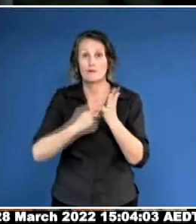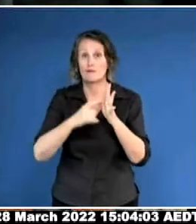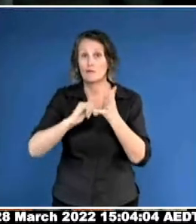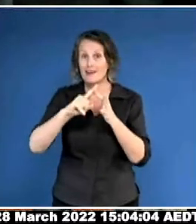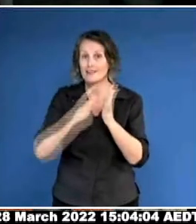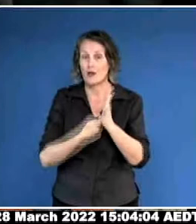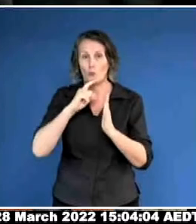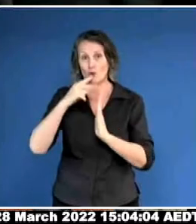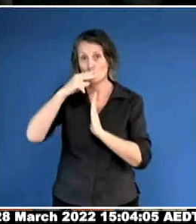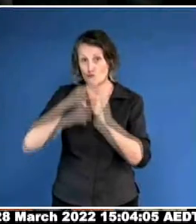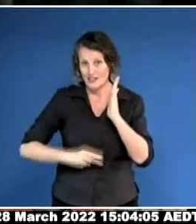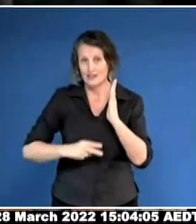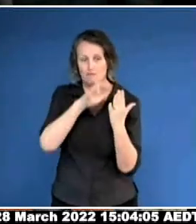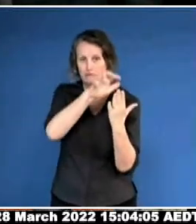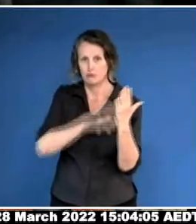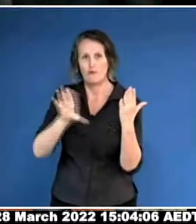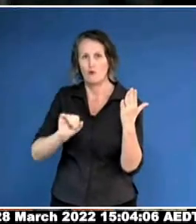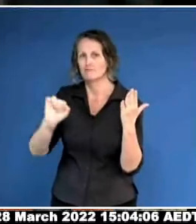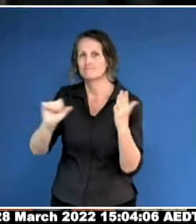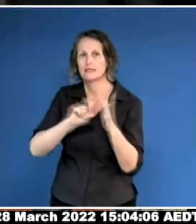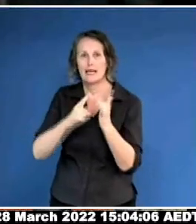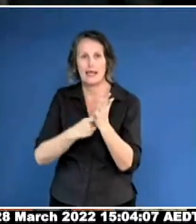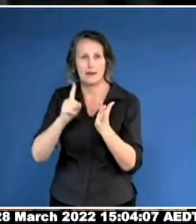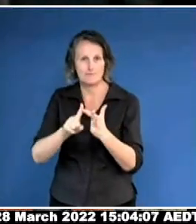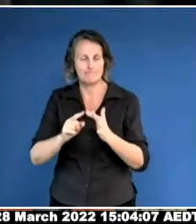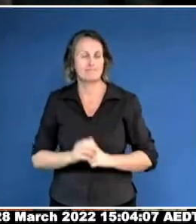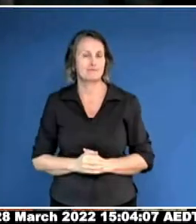you. Yes, thank you. Yes, Ms. Fraser.